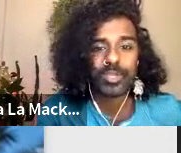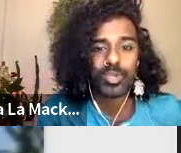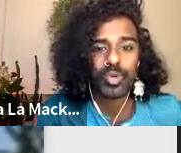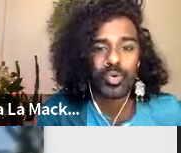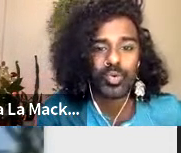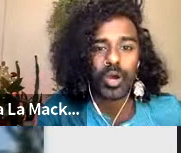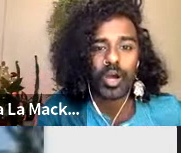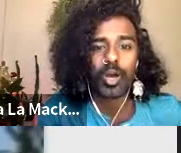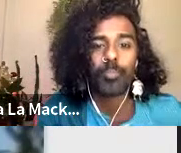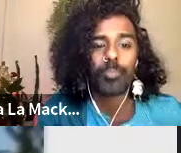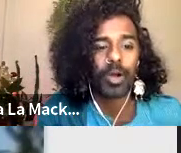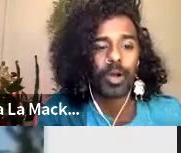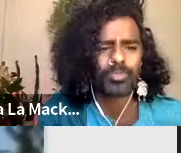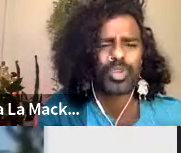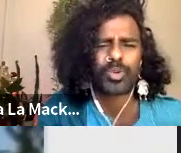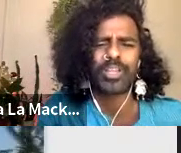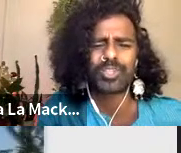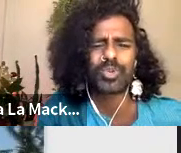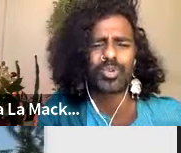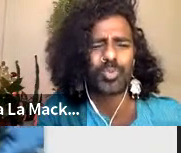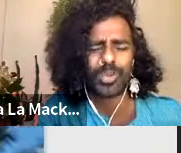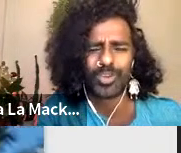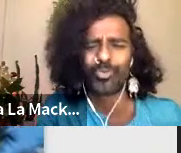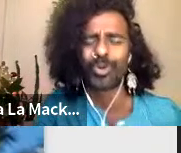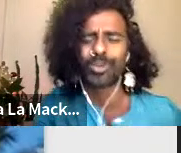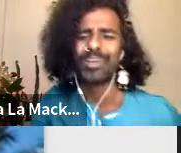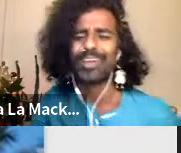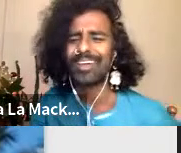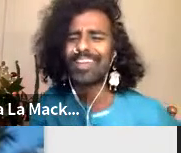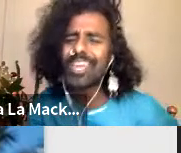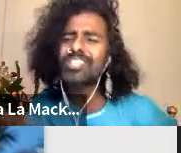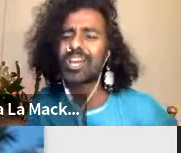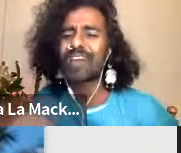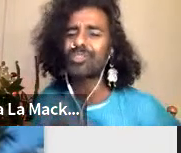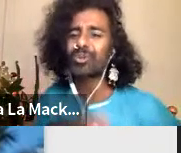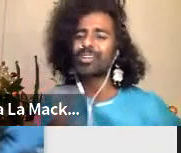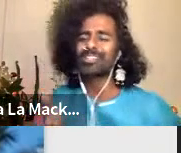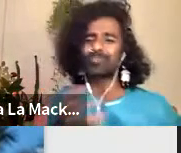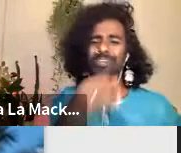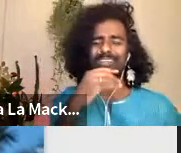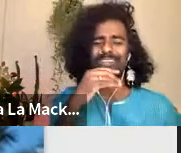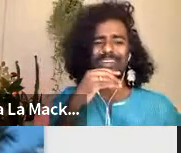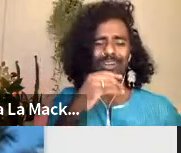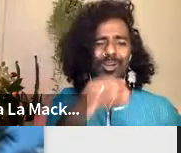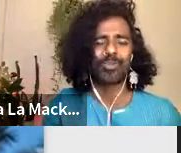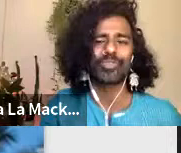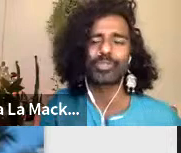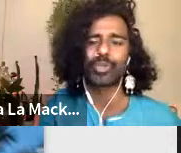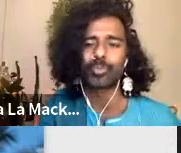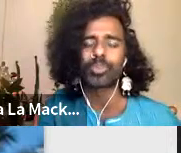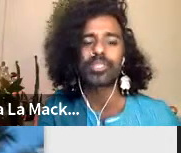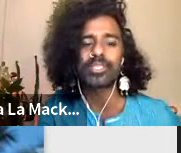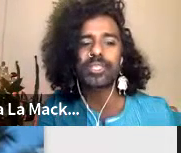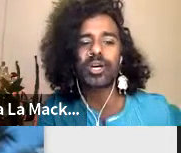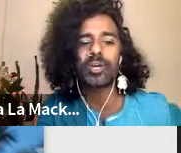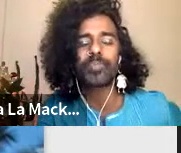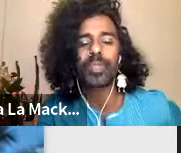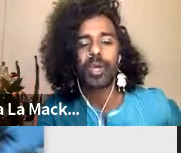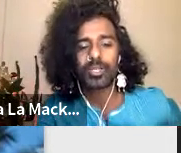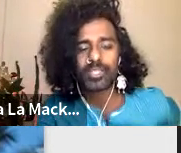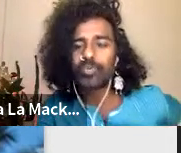this is a new, it's not a new body of work. I've started exhibiting it a couple of years ago, but this